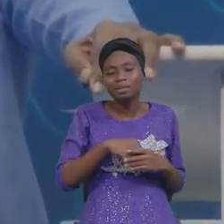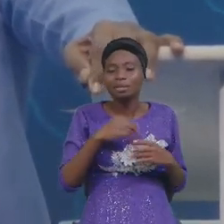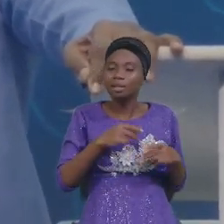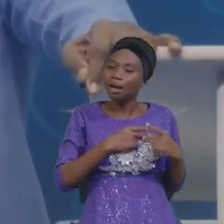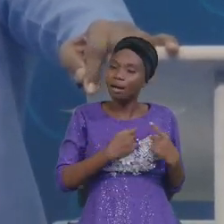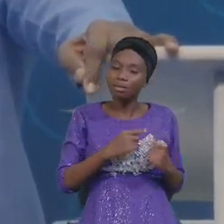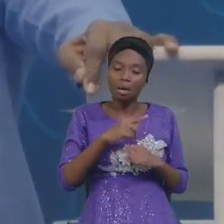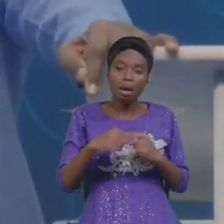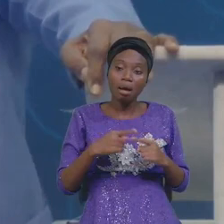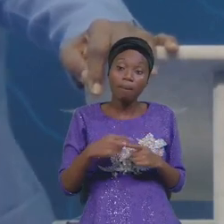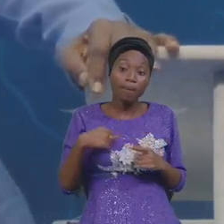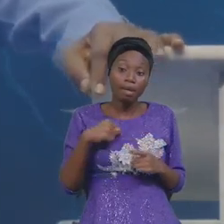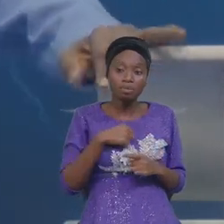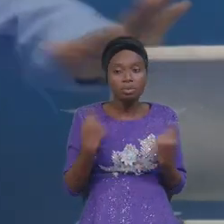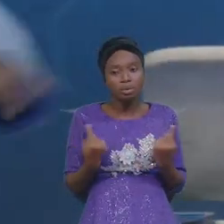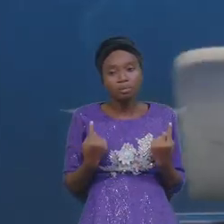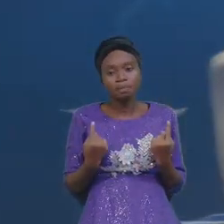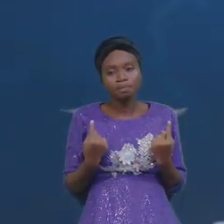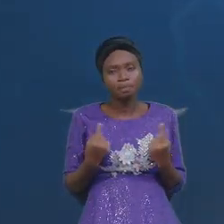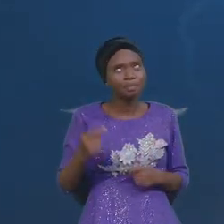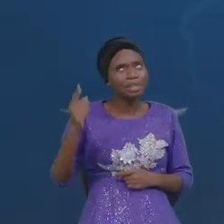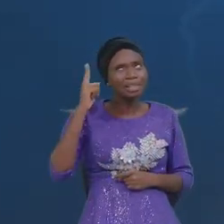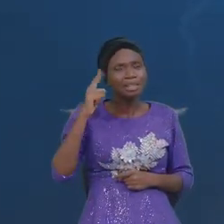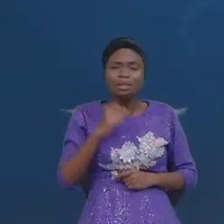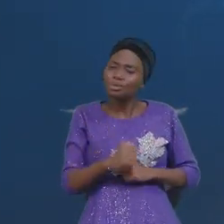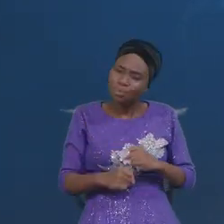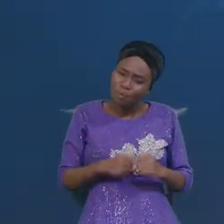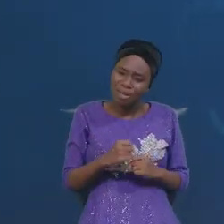sin. He suffers